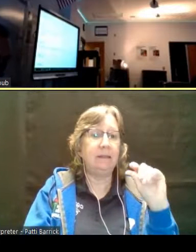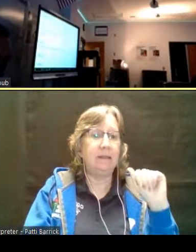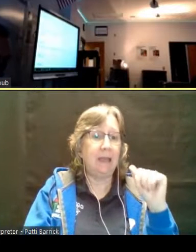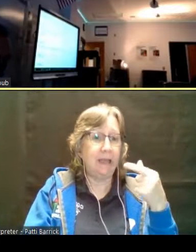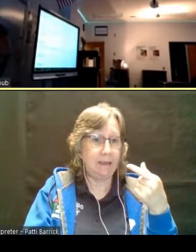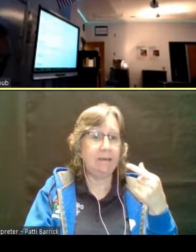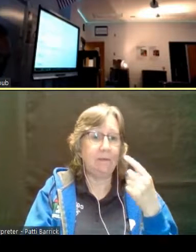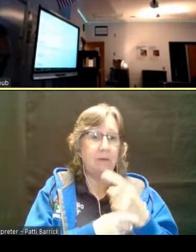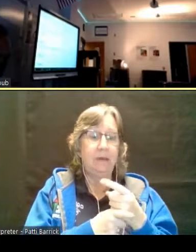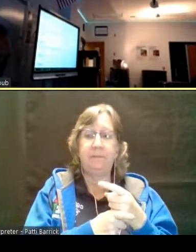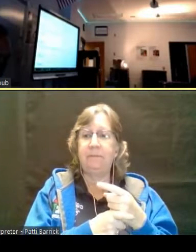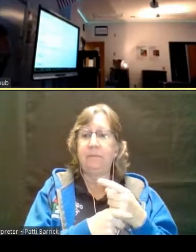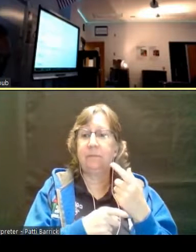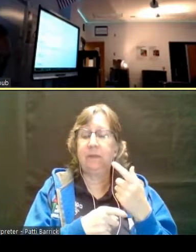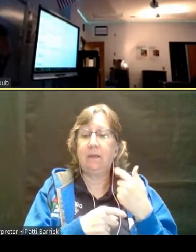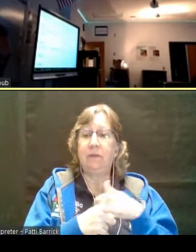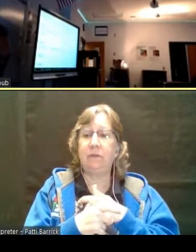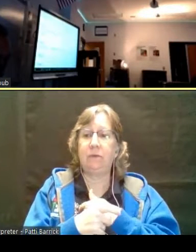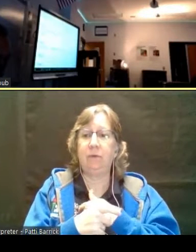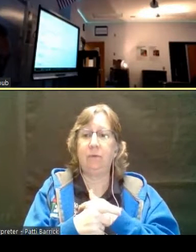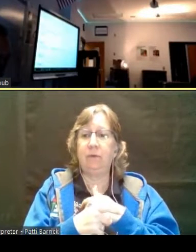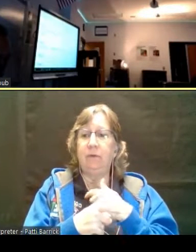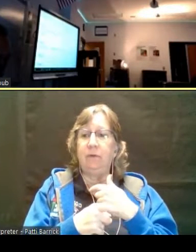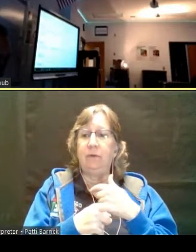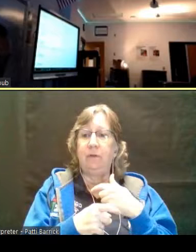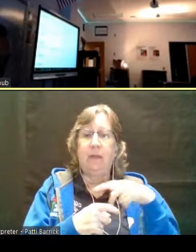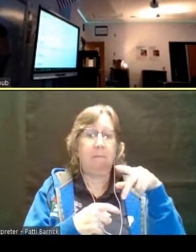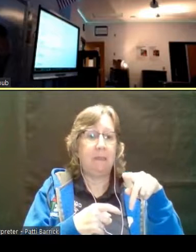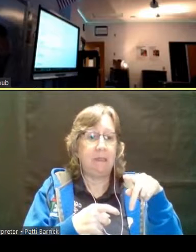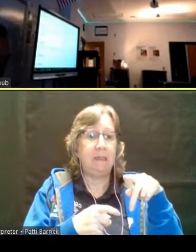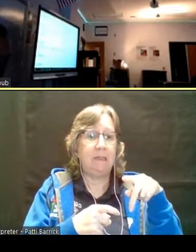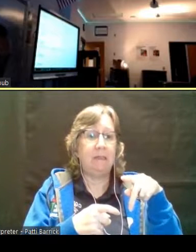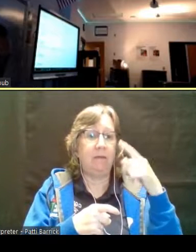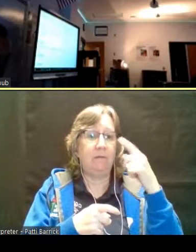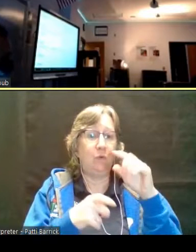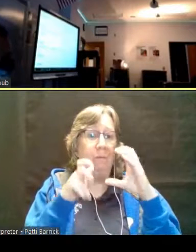Tags. So we're going to do a paragraph, which is one of the most popular.